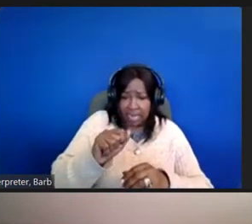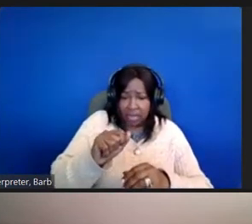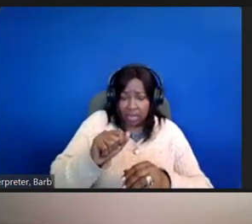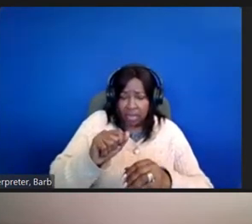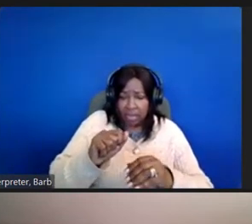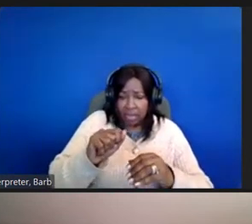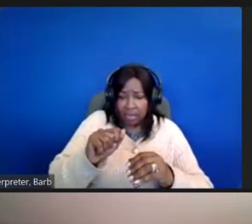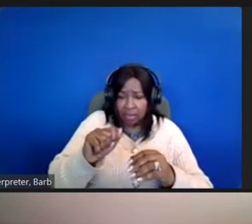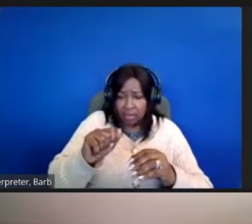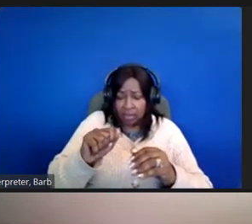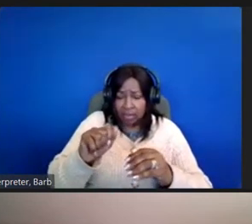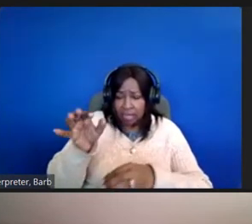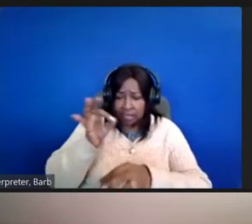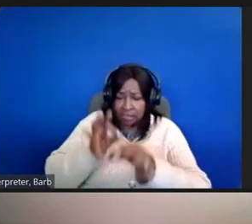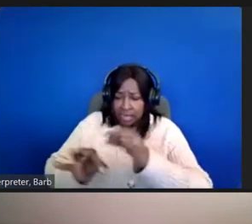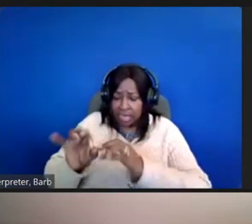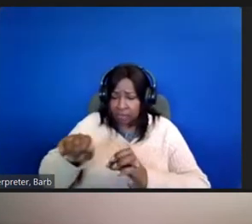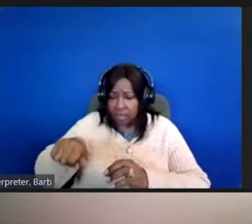only comment.